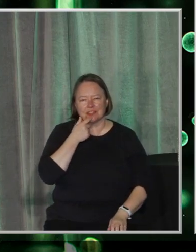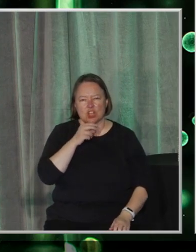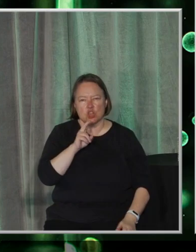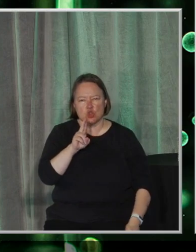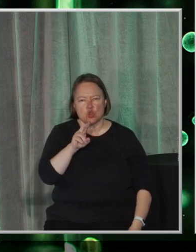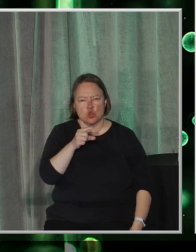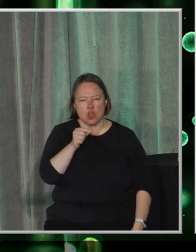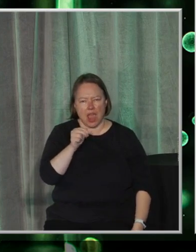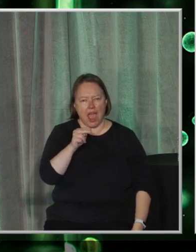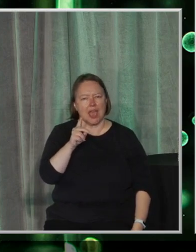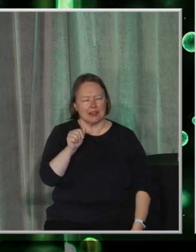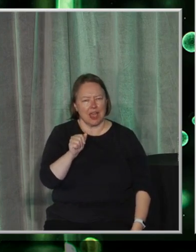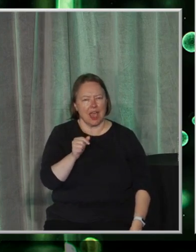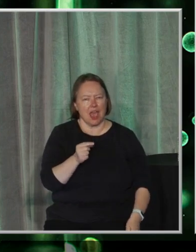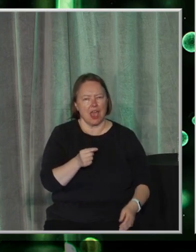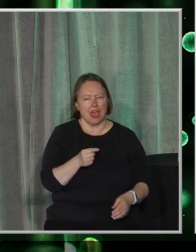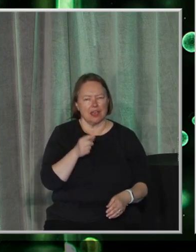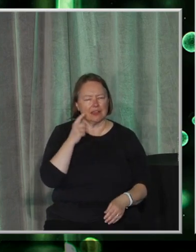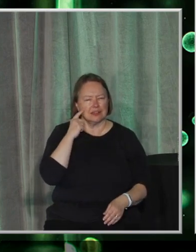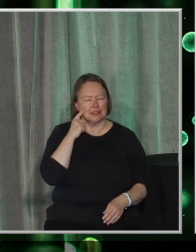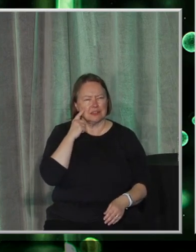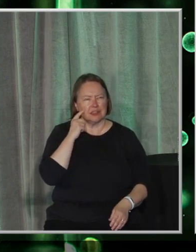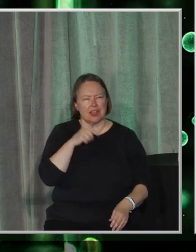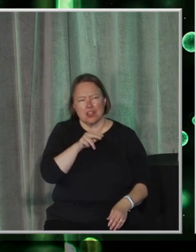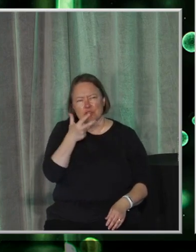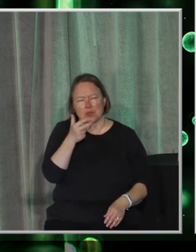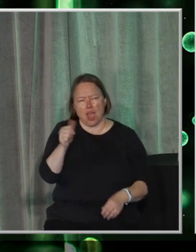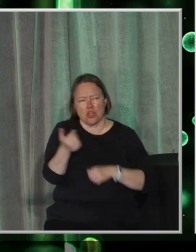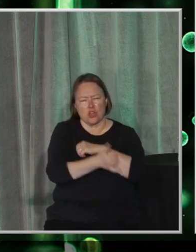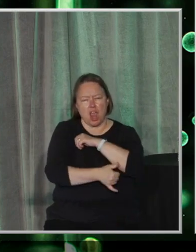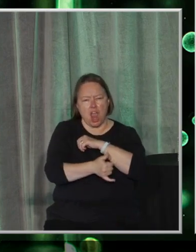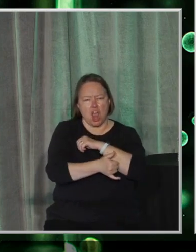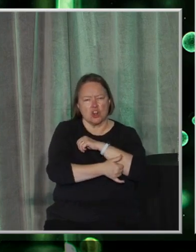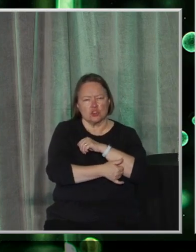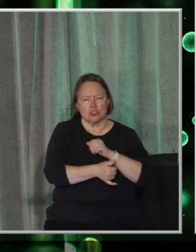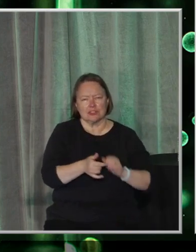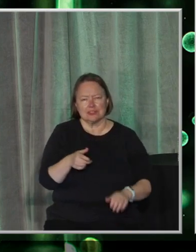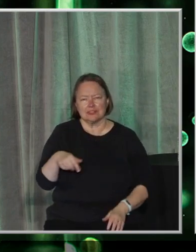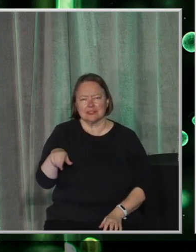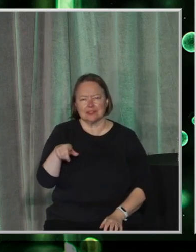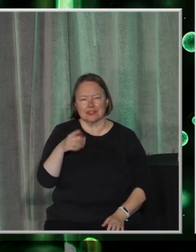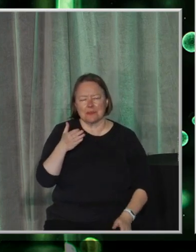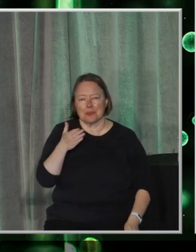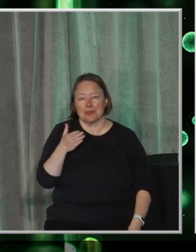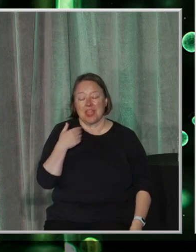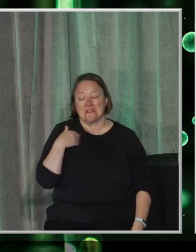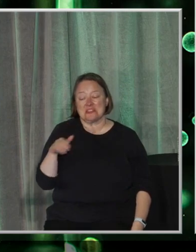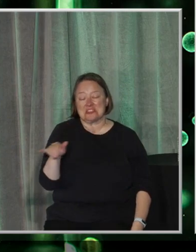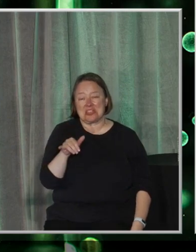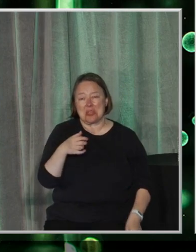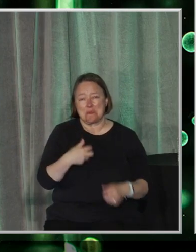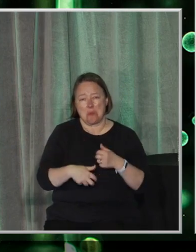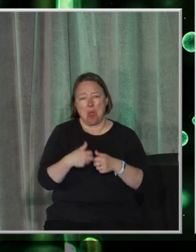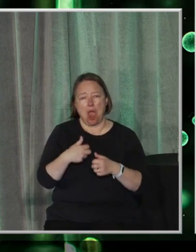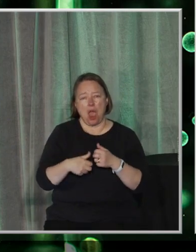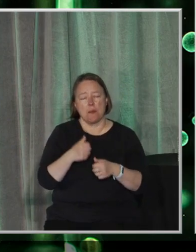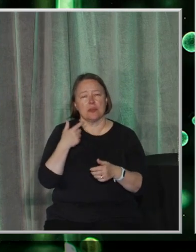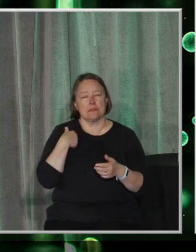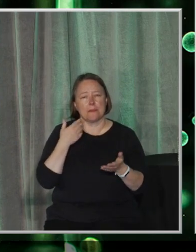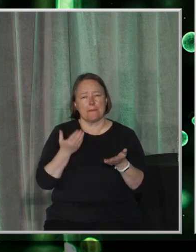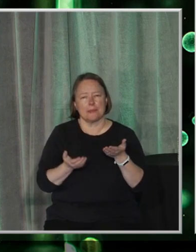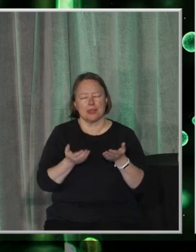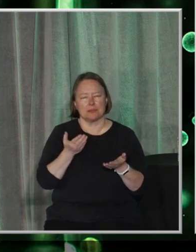Uganda, I think you did. I can't remember, but certainly three other countries nearby that perhaps might have a similar problem, and where you could